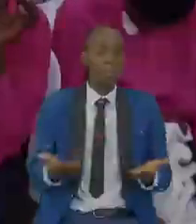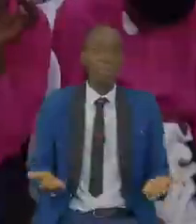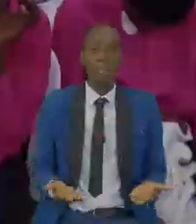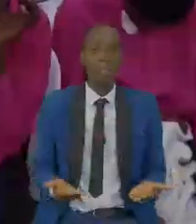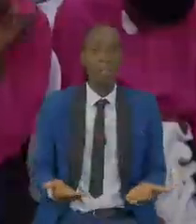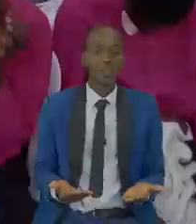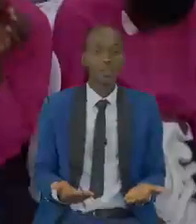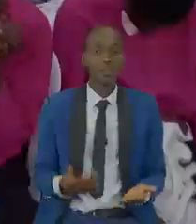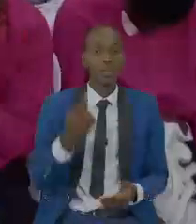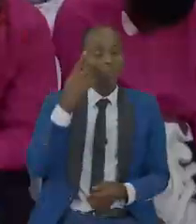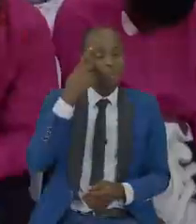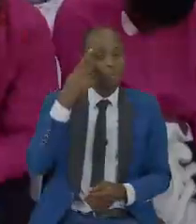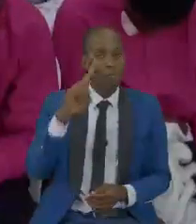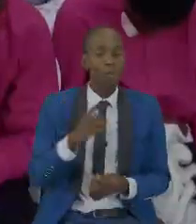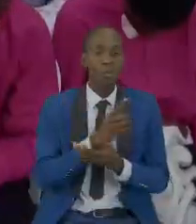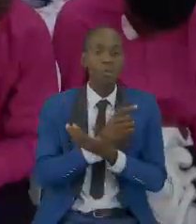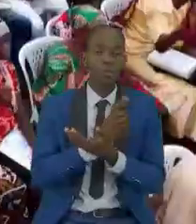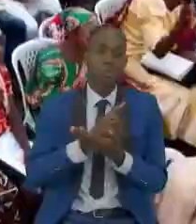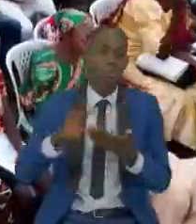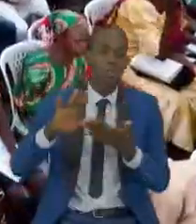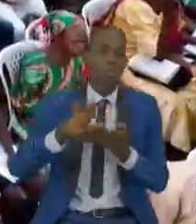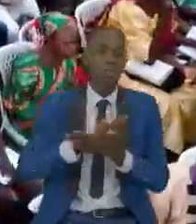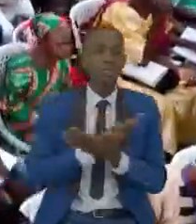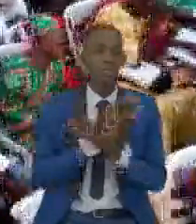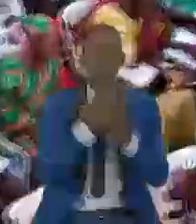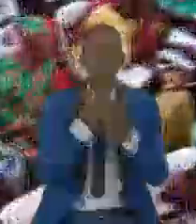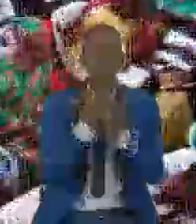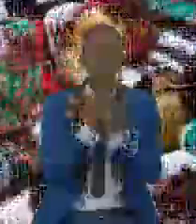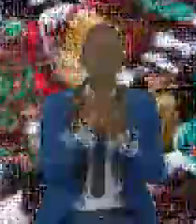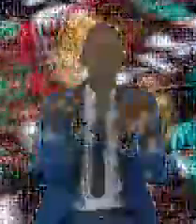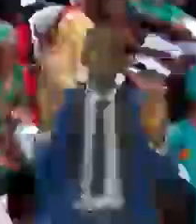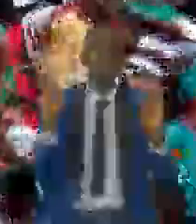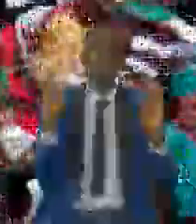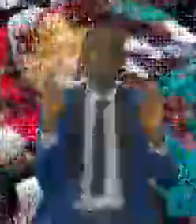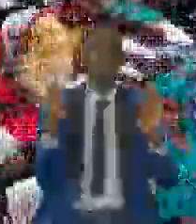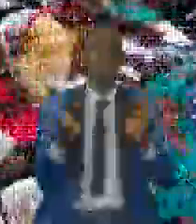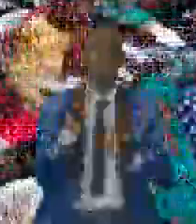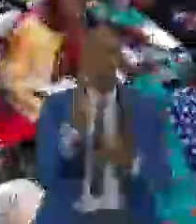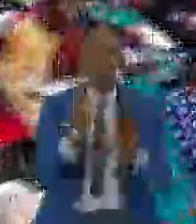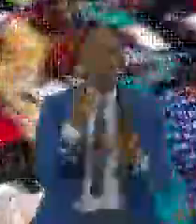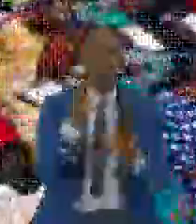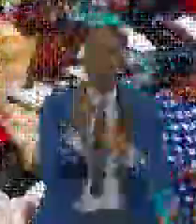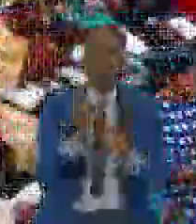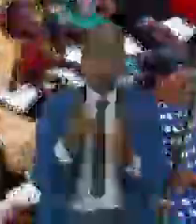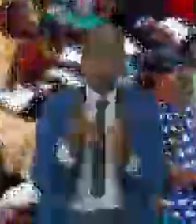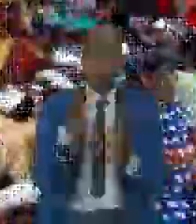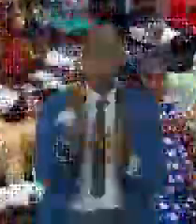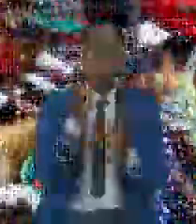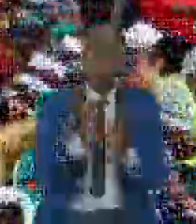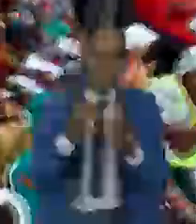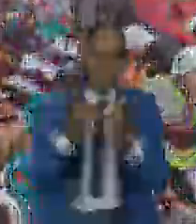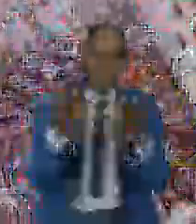for supernatural freedom. If you have not got it, you'll get it right